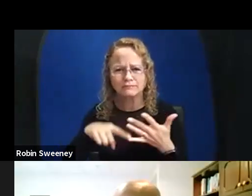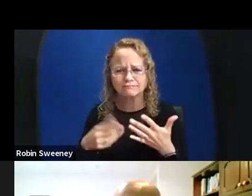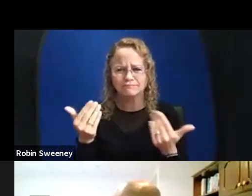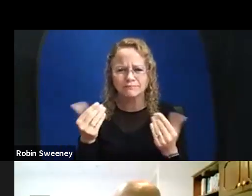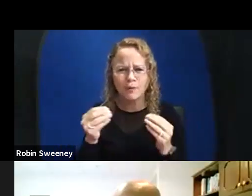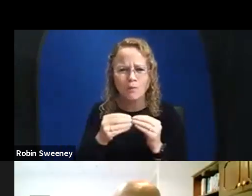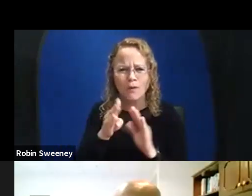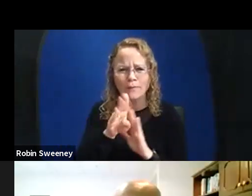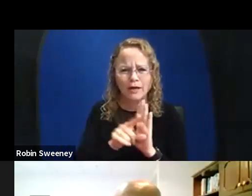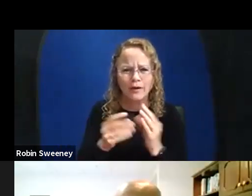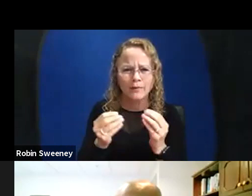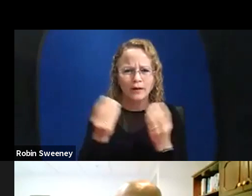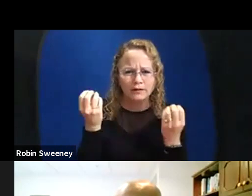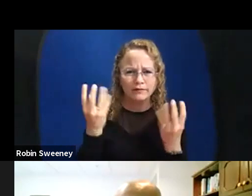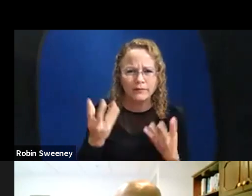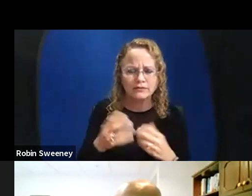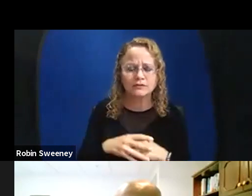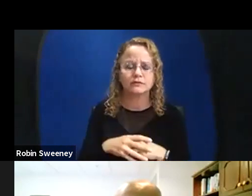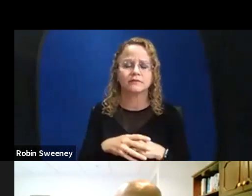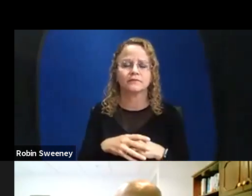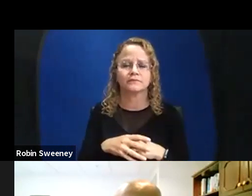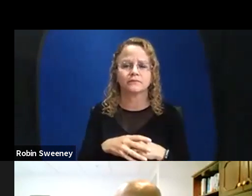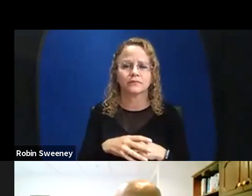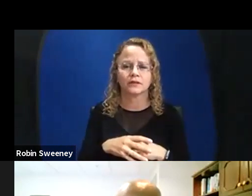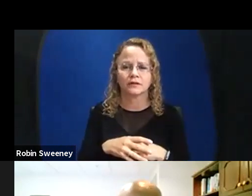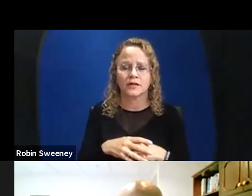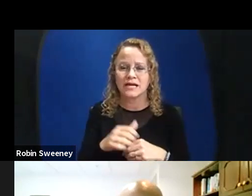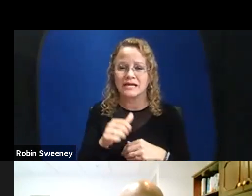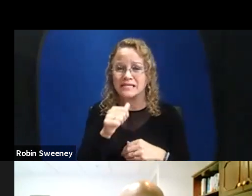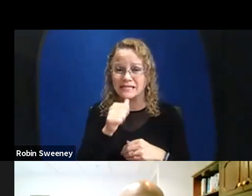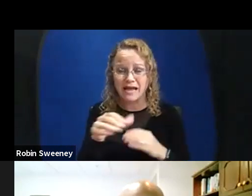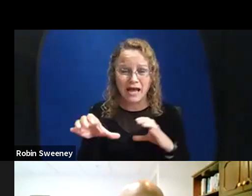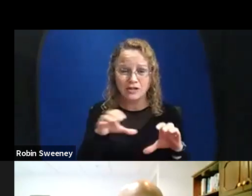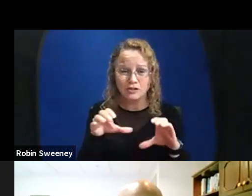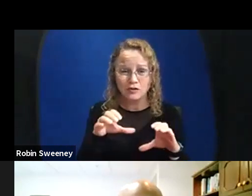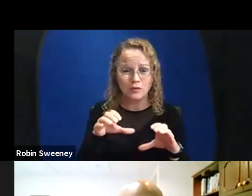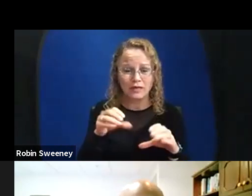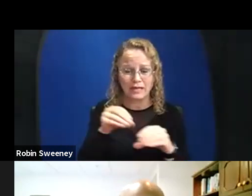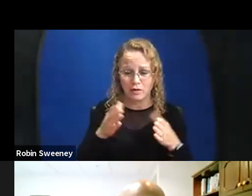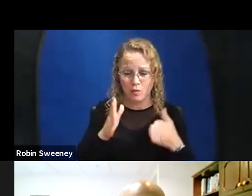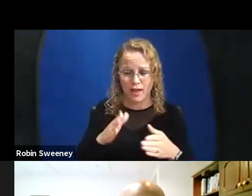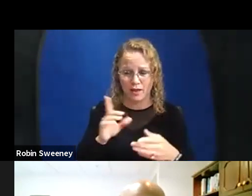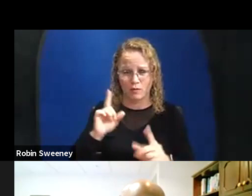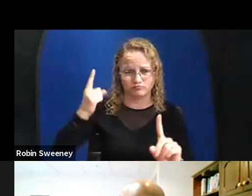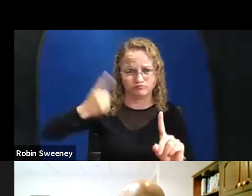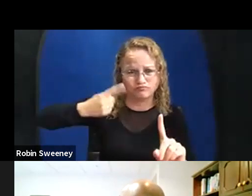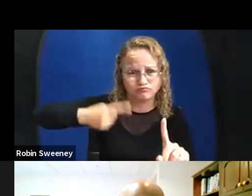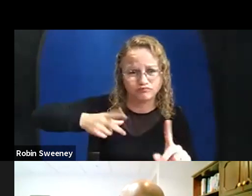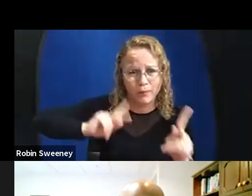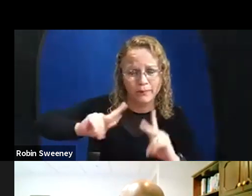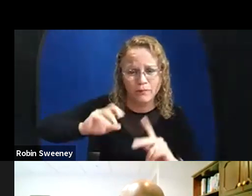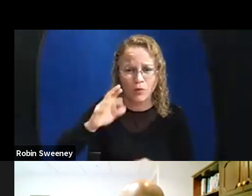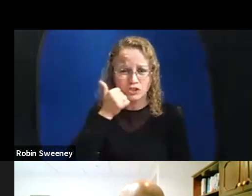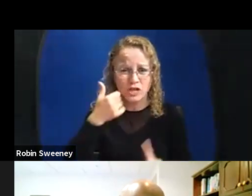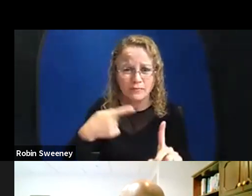background on that? And not to do that in a way that wags our finger at people or shames them, but honors